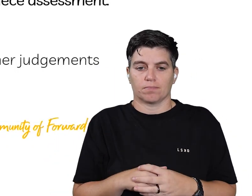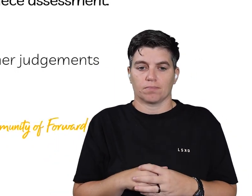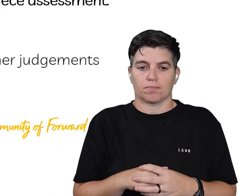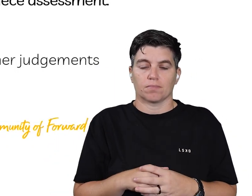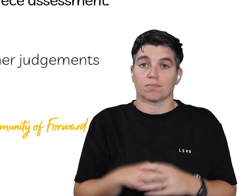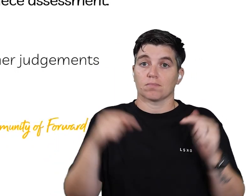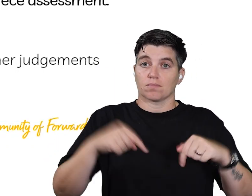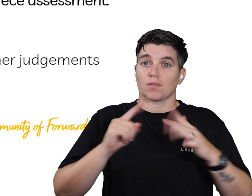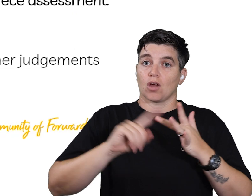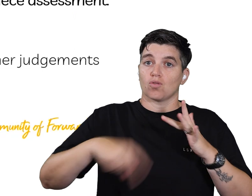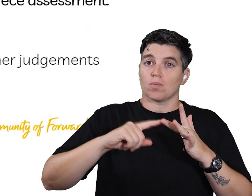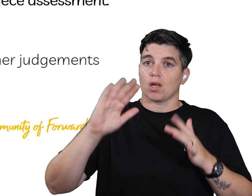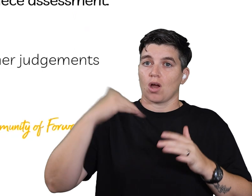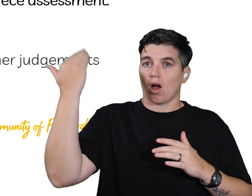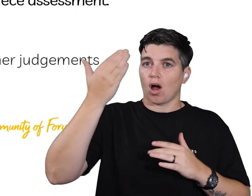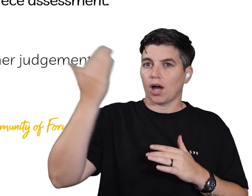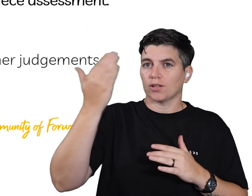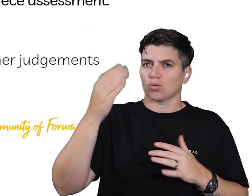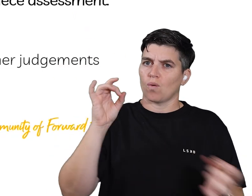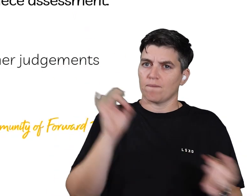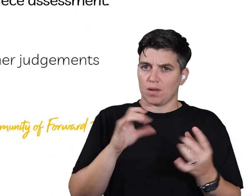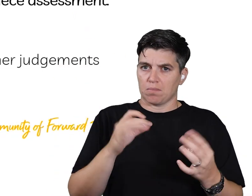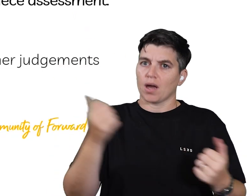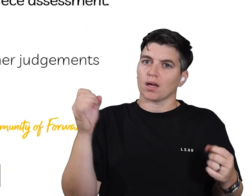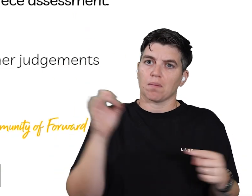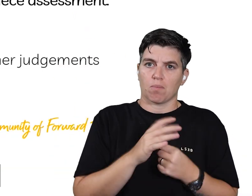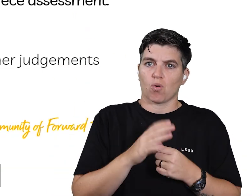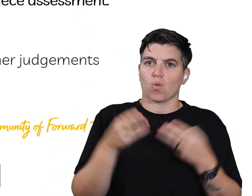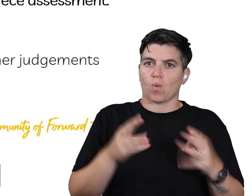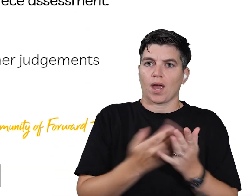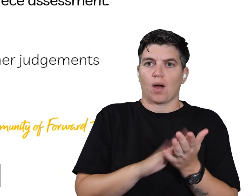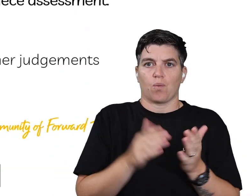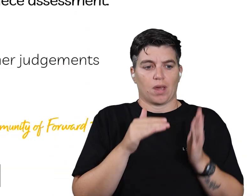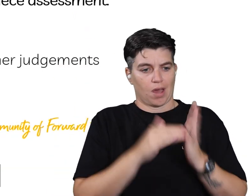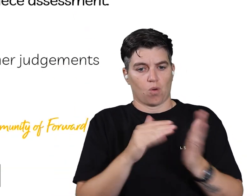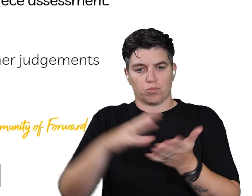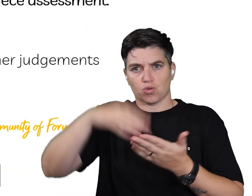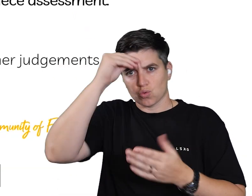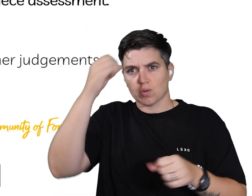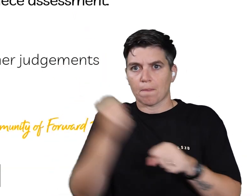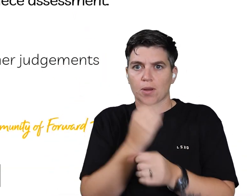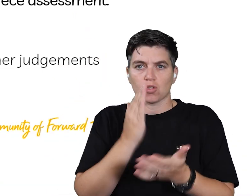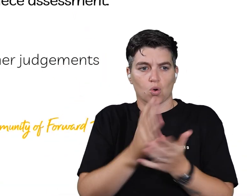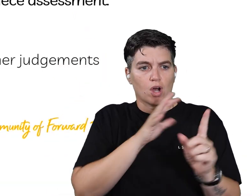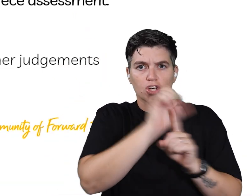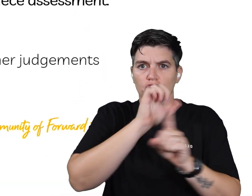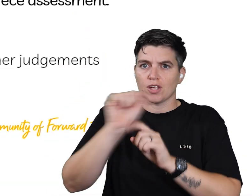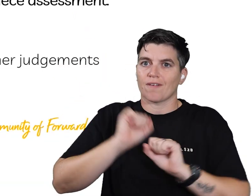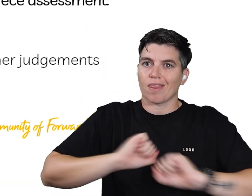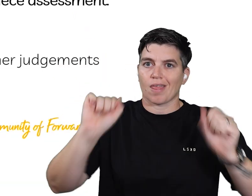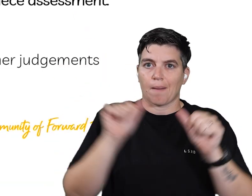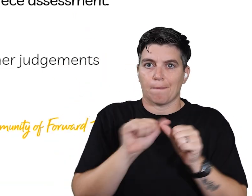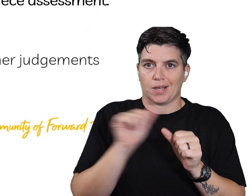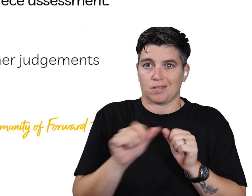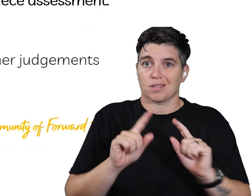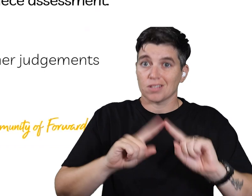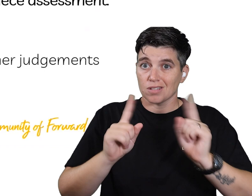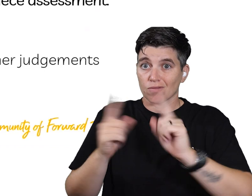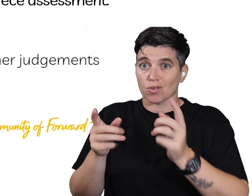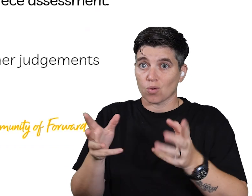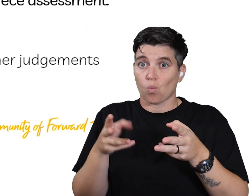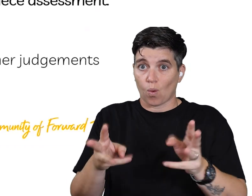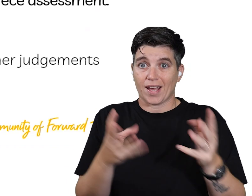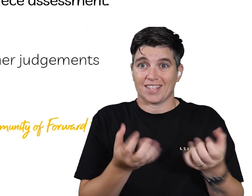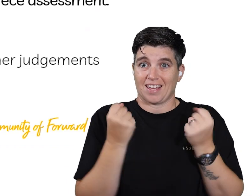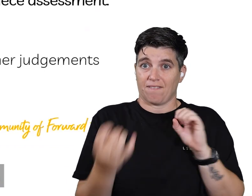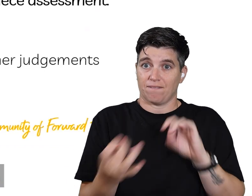At Indooroopilly State High School, feedback is an important way that we support students to achieve their best. Students receive feedback in a number of